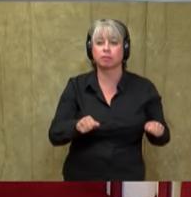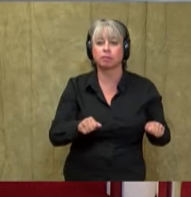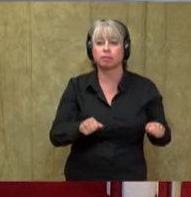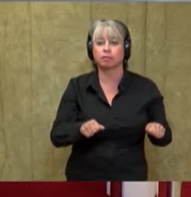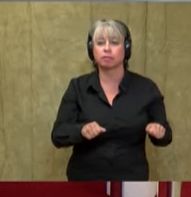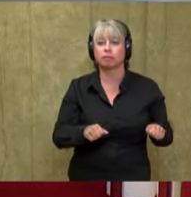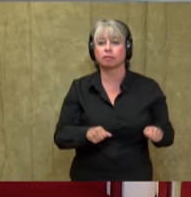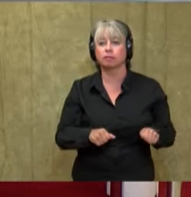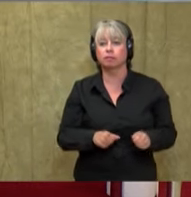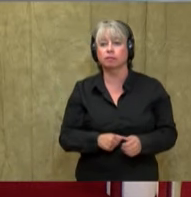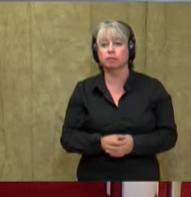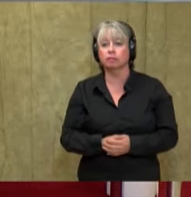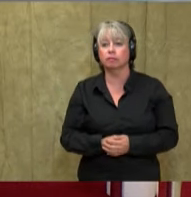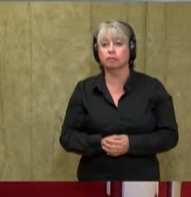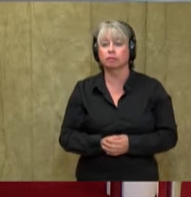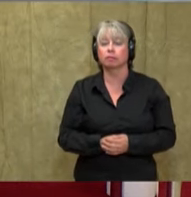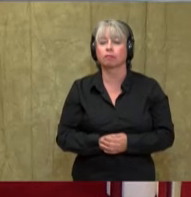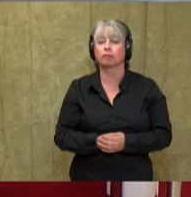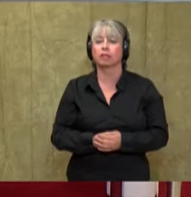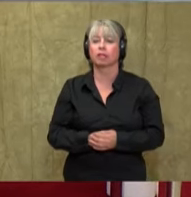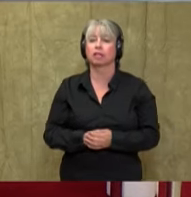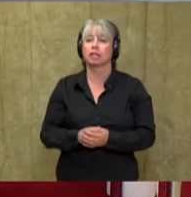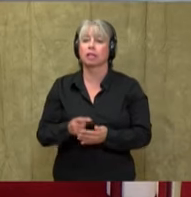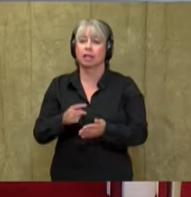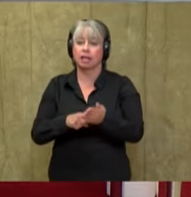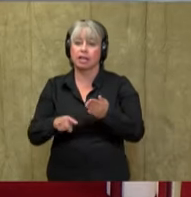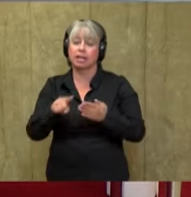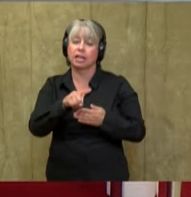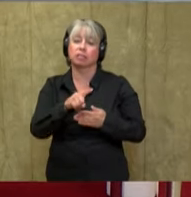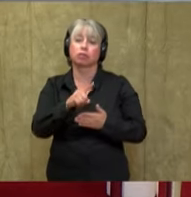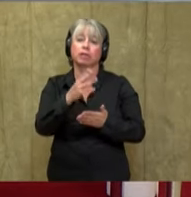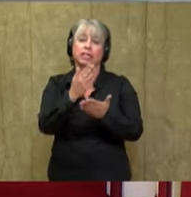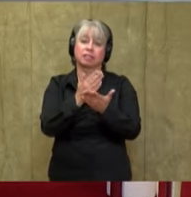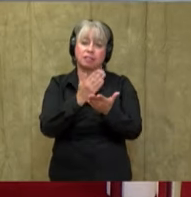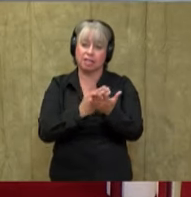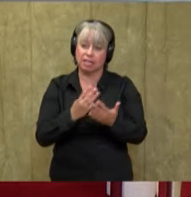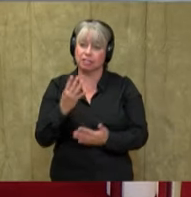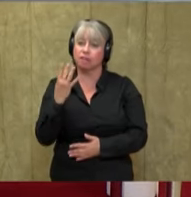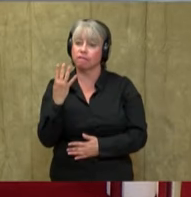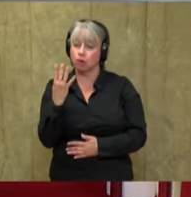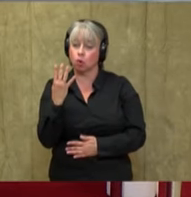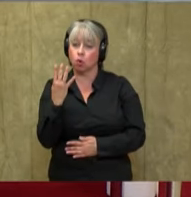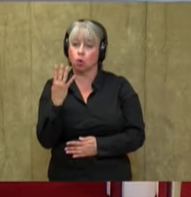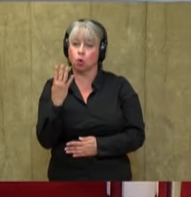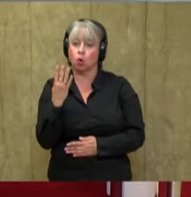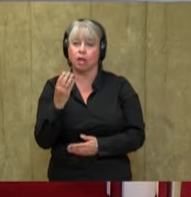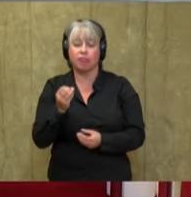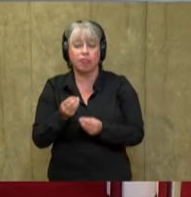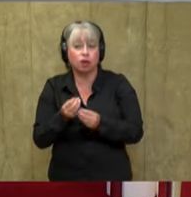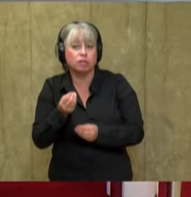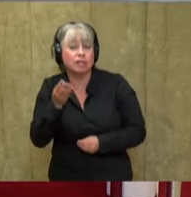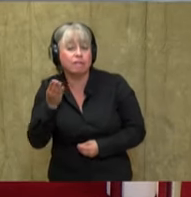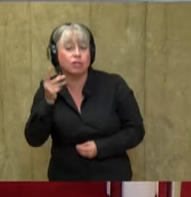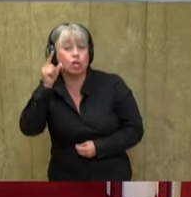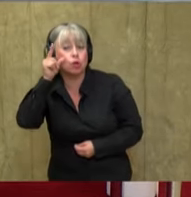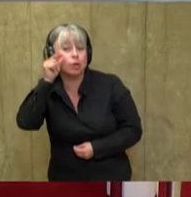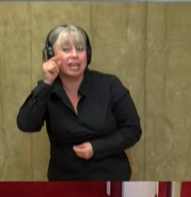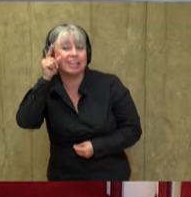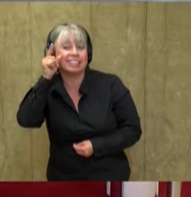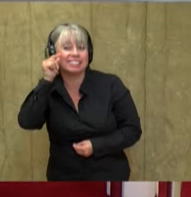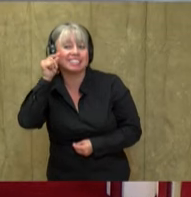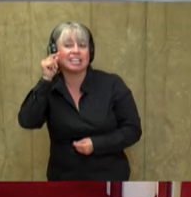Around your house for our next week's lesson, which is lesson 4. And here's a few hints if you need to.